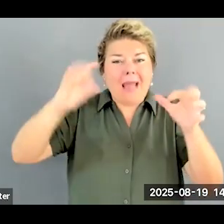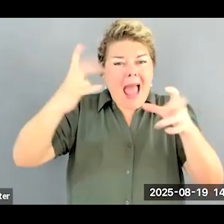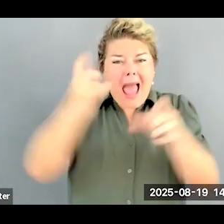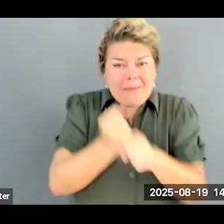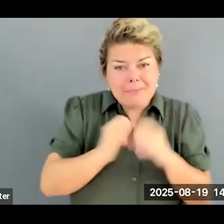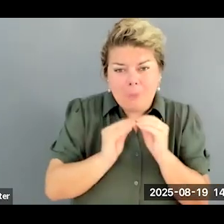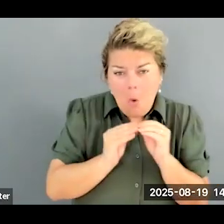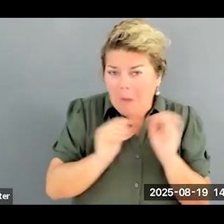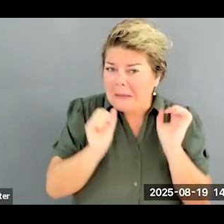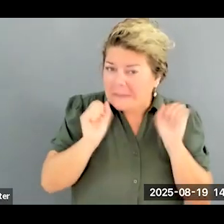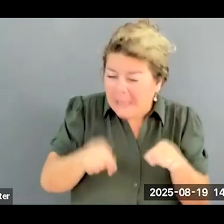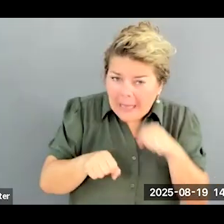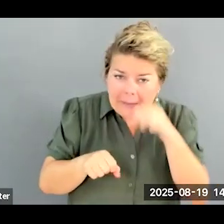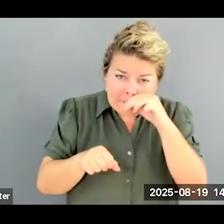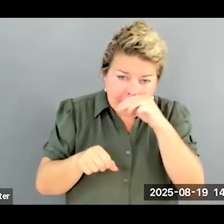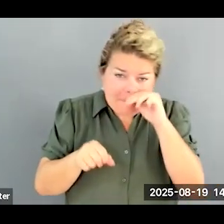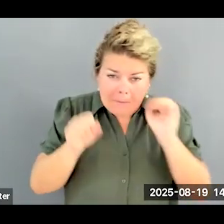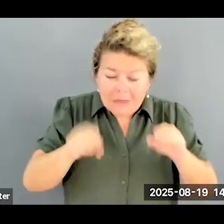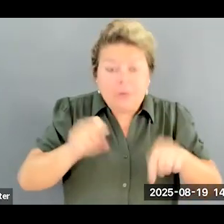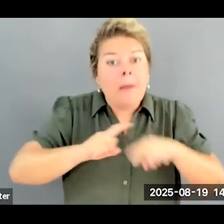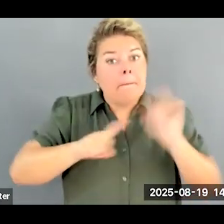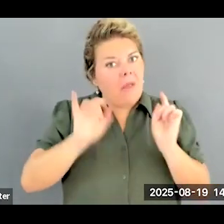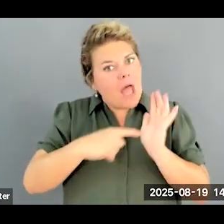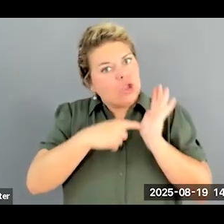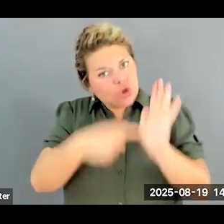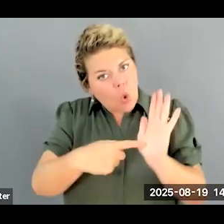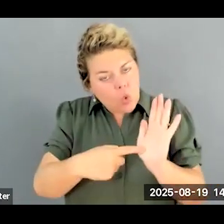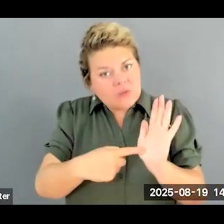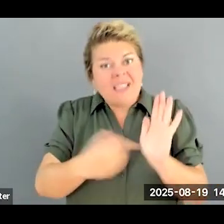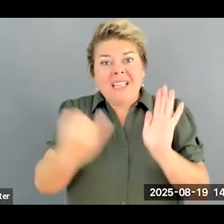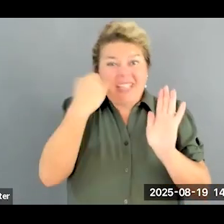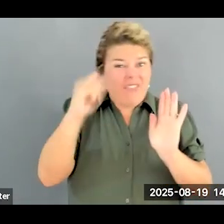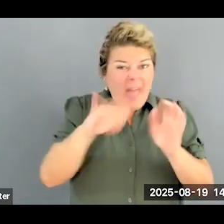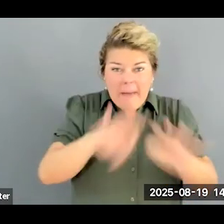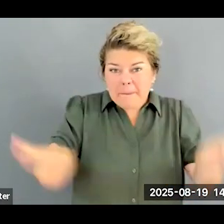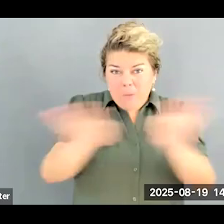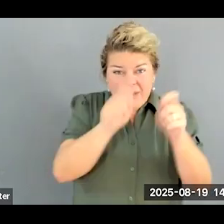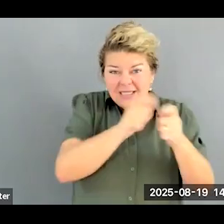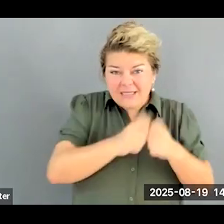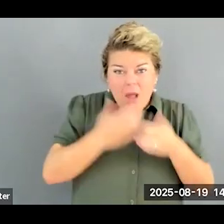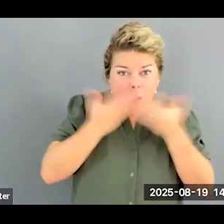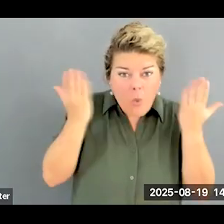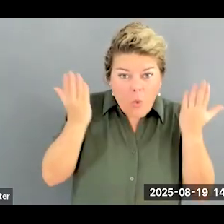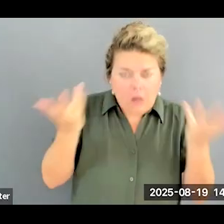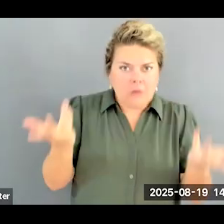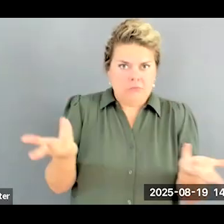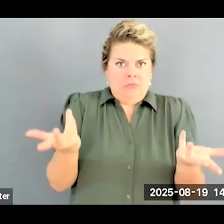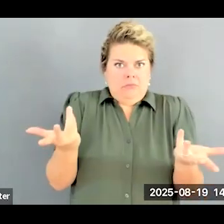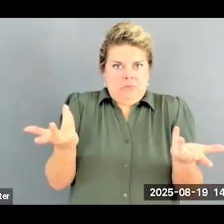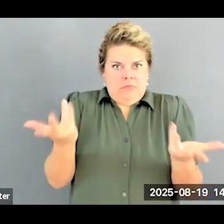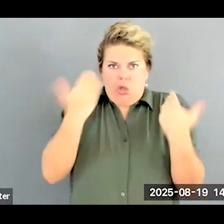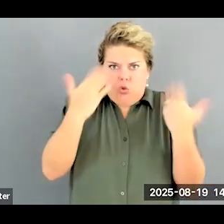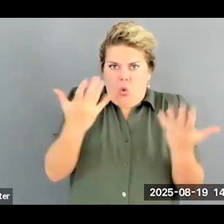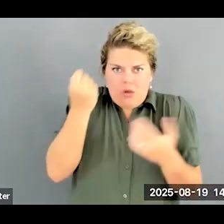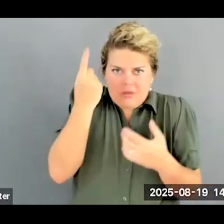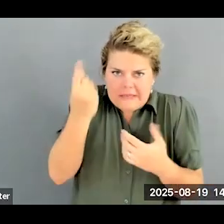be consolidated to something smaller. But it shows that if we're leaving out those important details, without being able to see the image, we